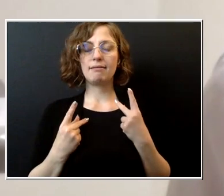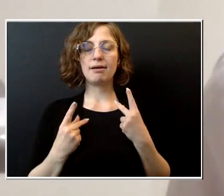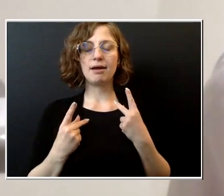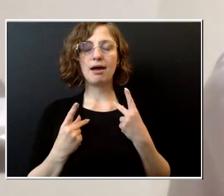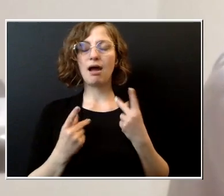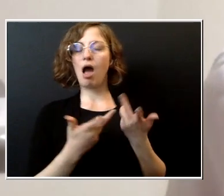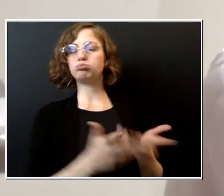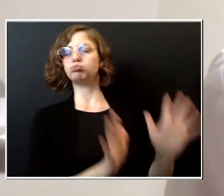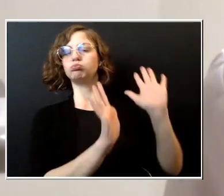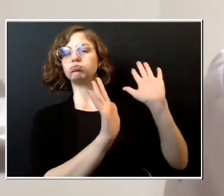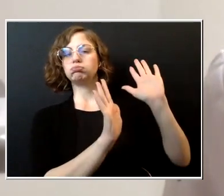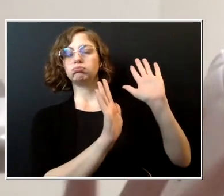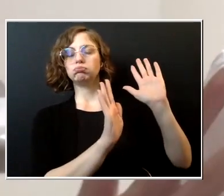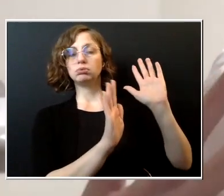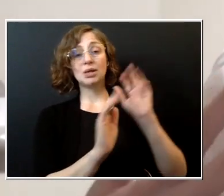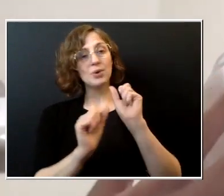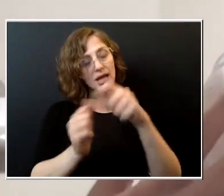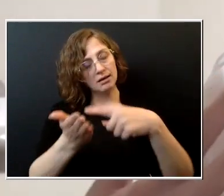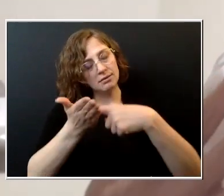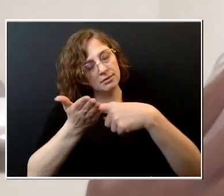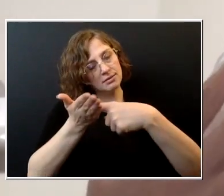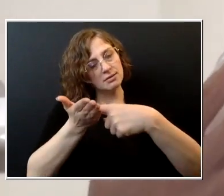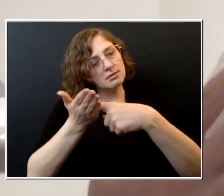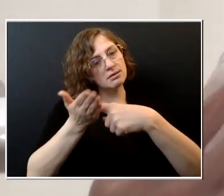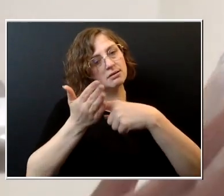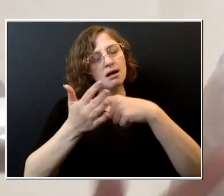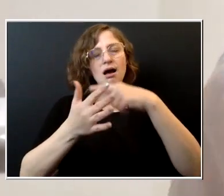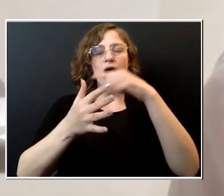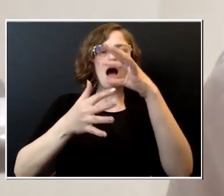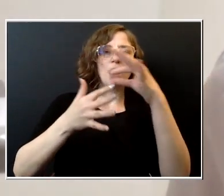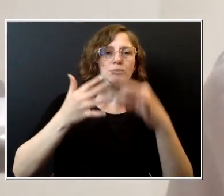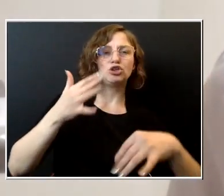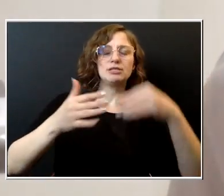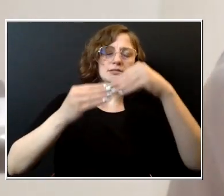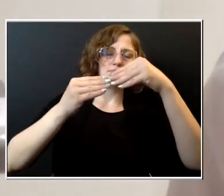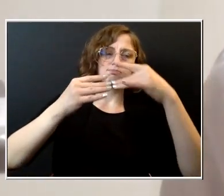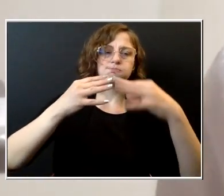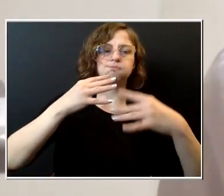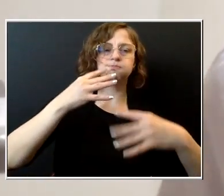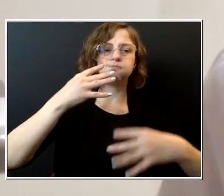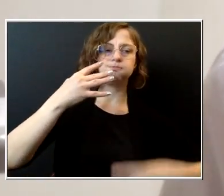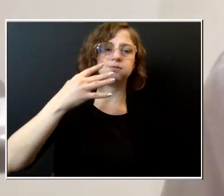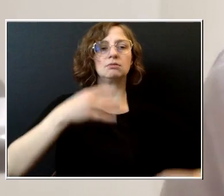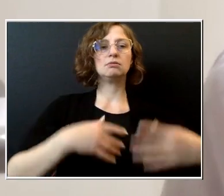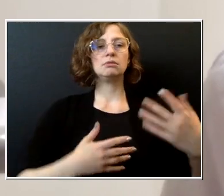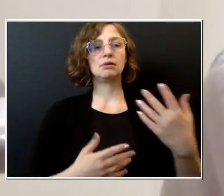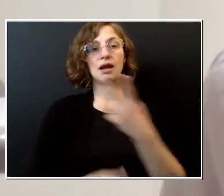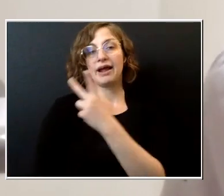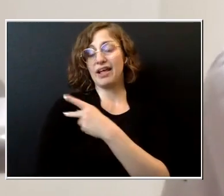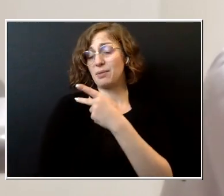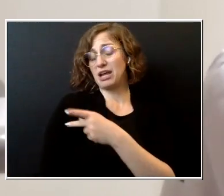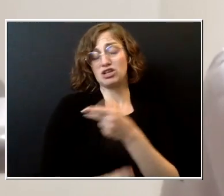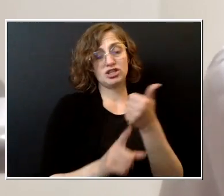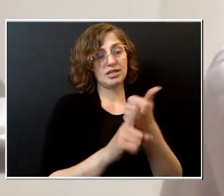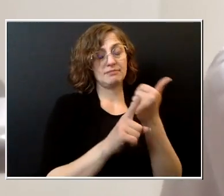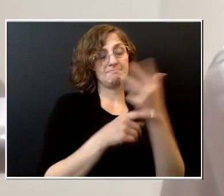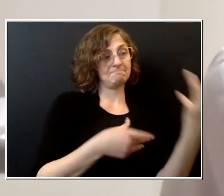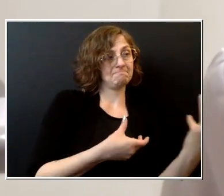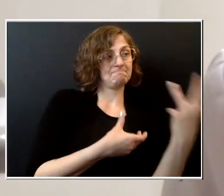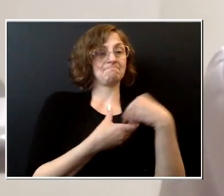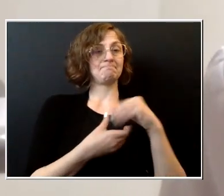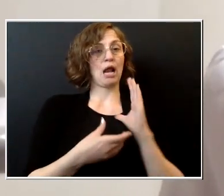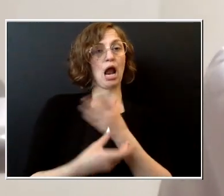through all of the options, and a patient is absolutely a full member of the decision-making team.